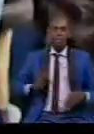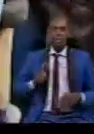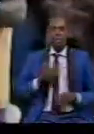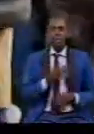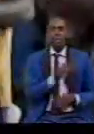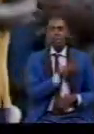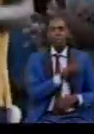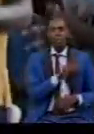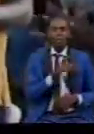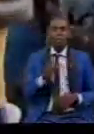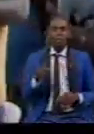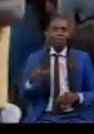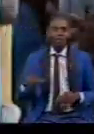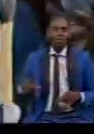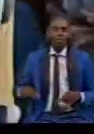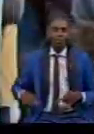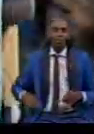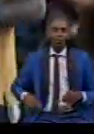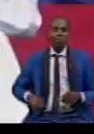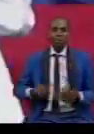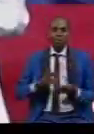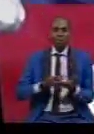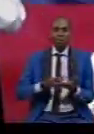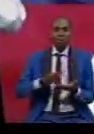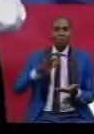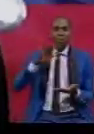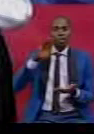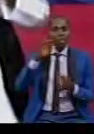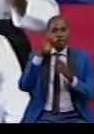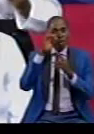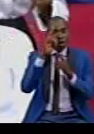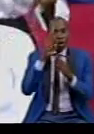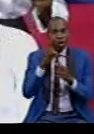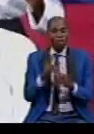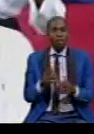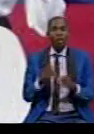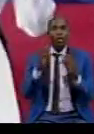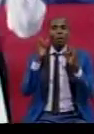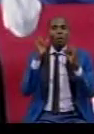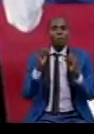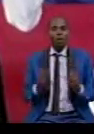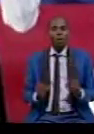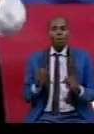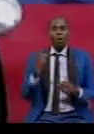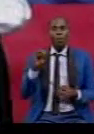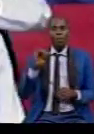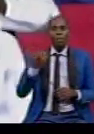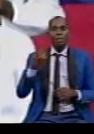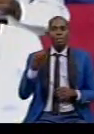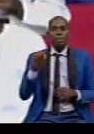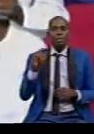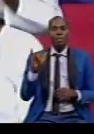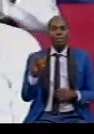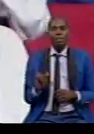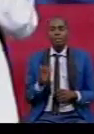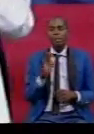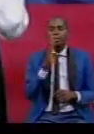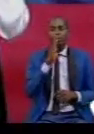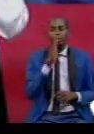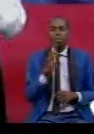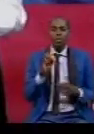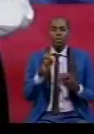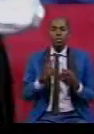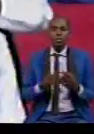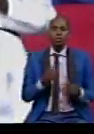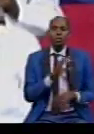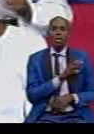and to children and to many that are far off, as many as the Lord our God shall call. I pray that